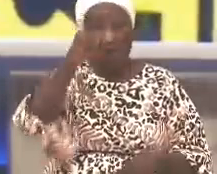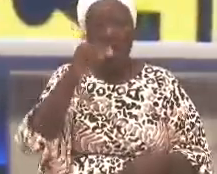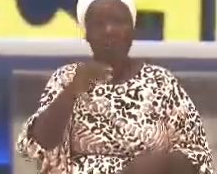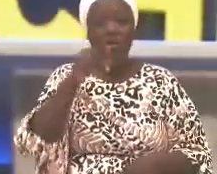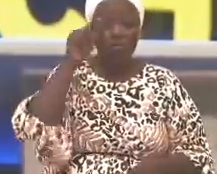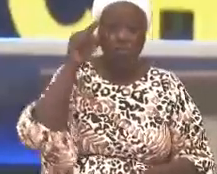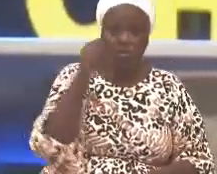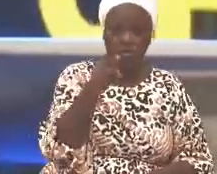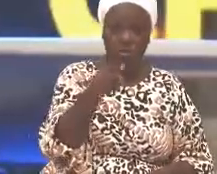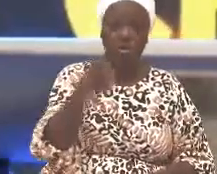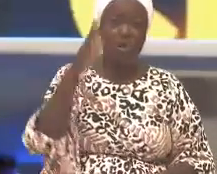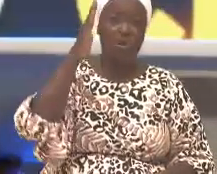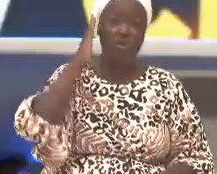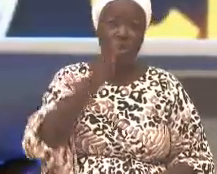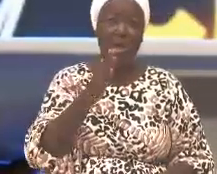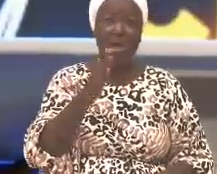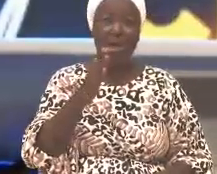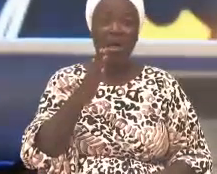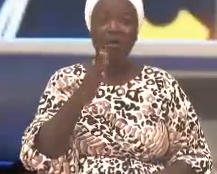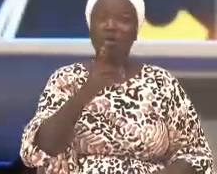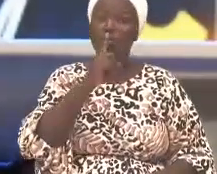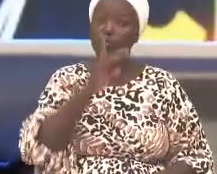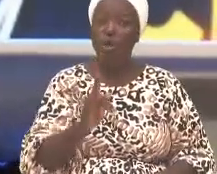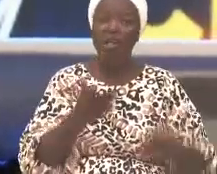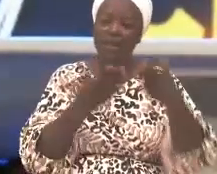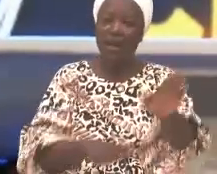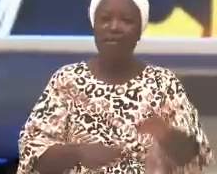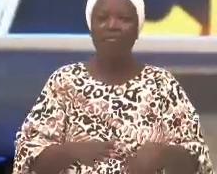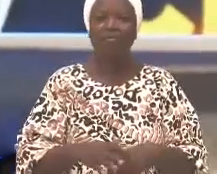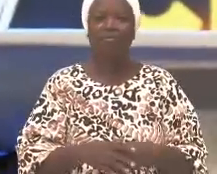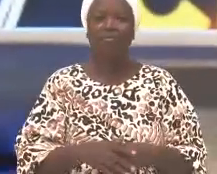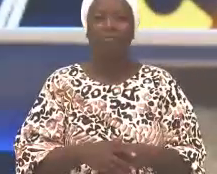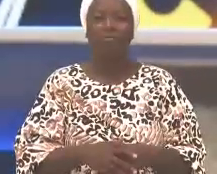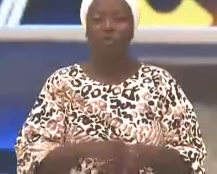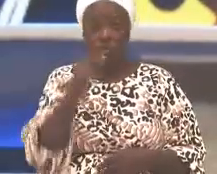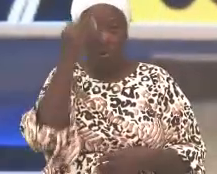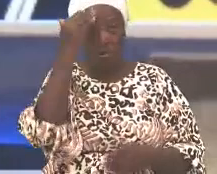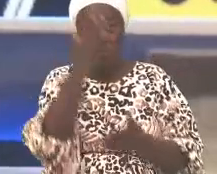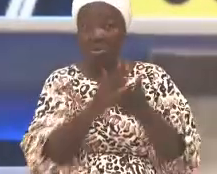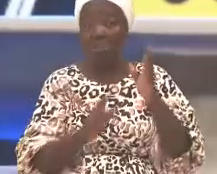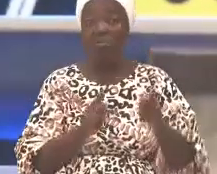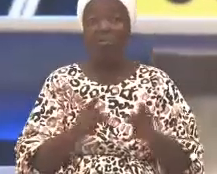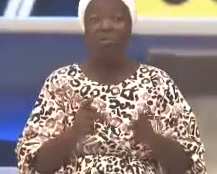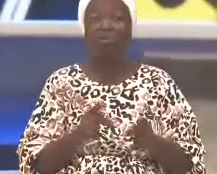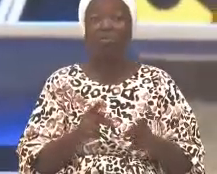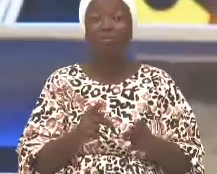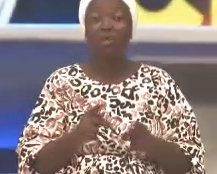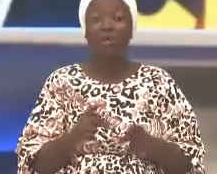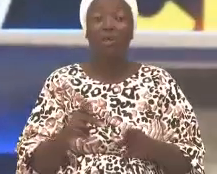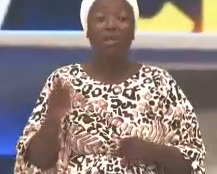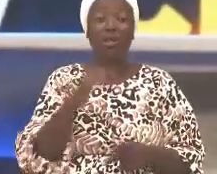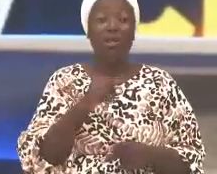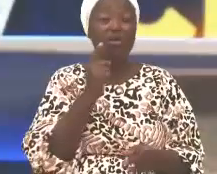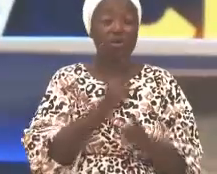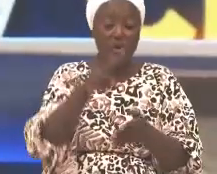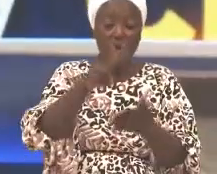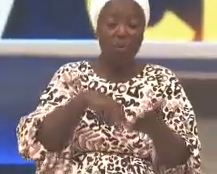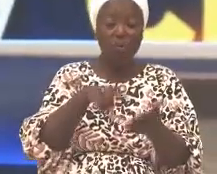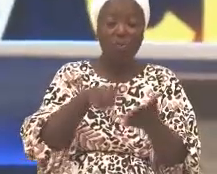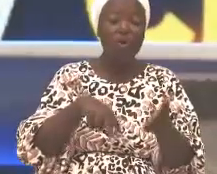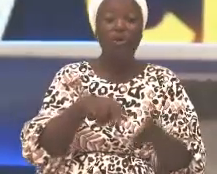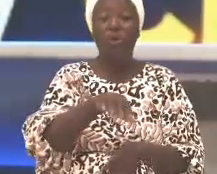thou shalt surely die. You know, some people, they read only one part of